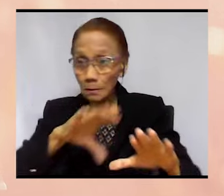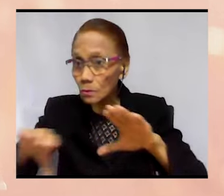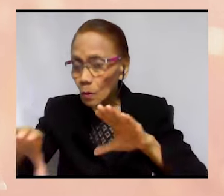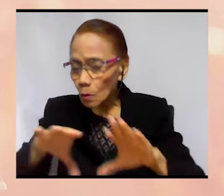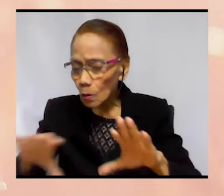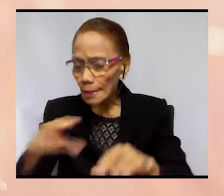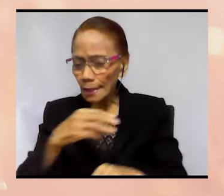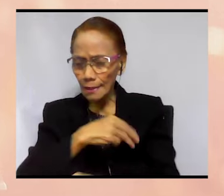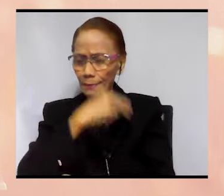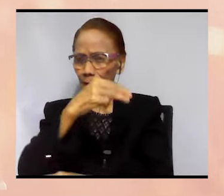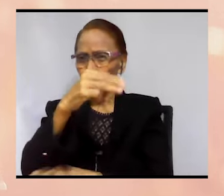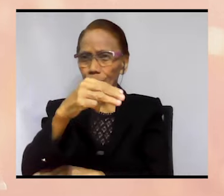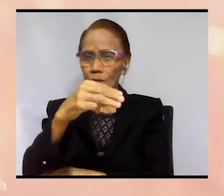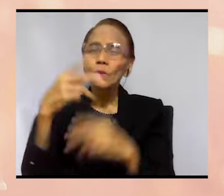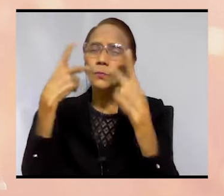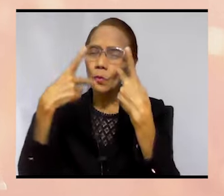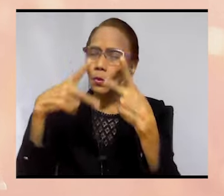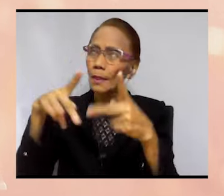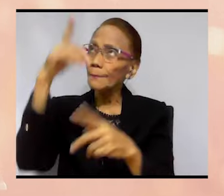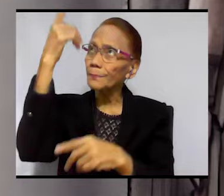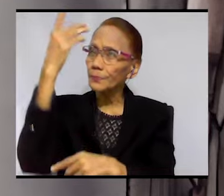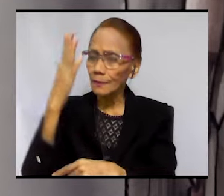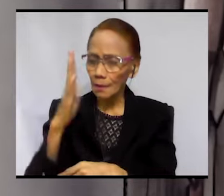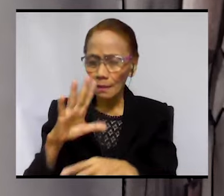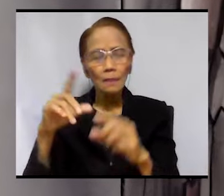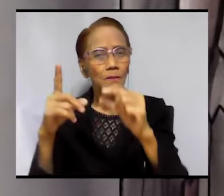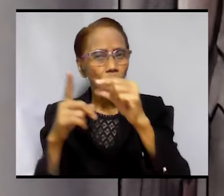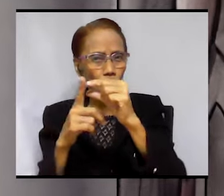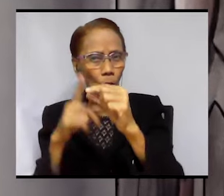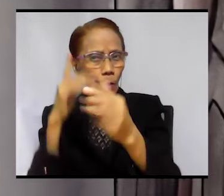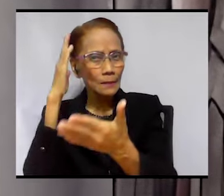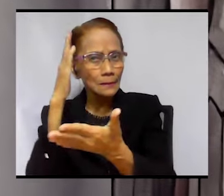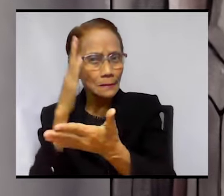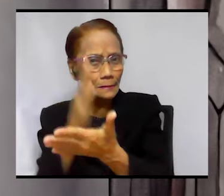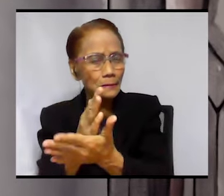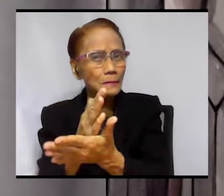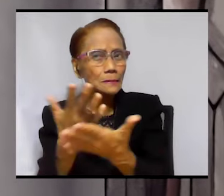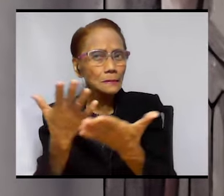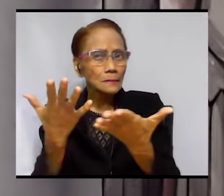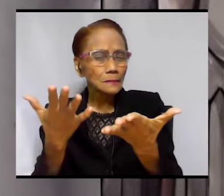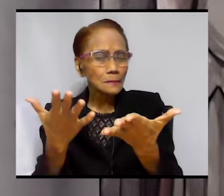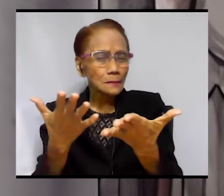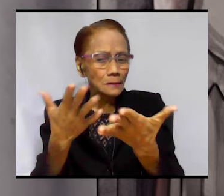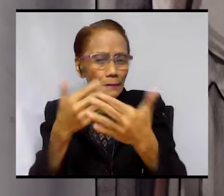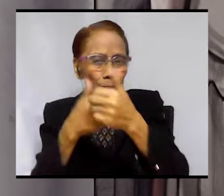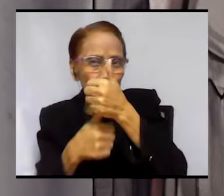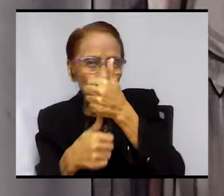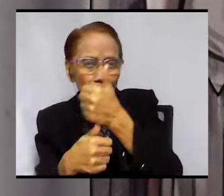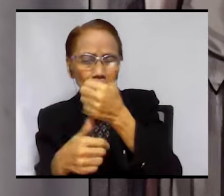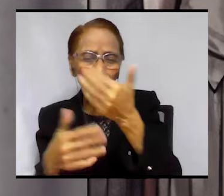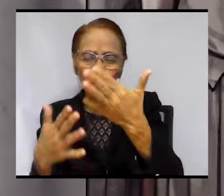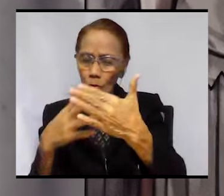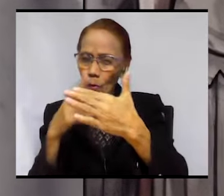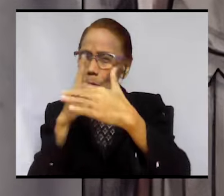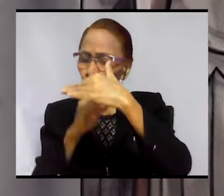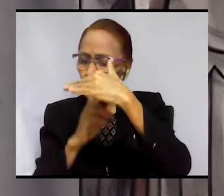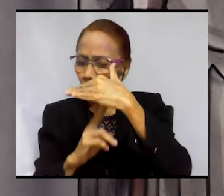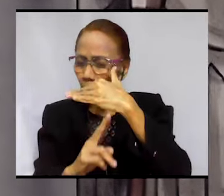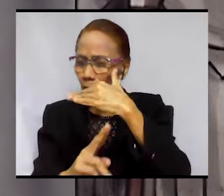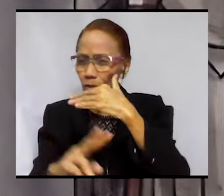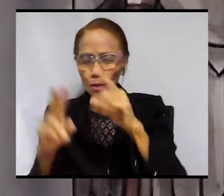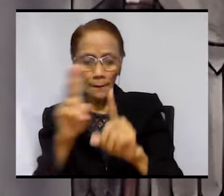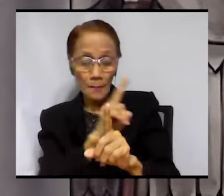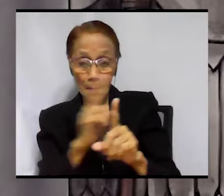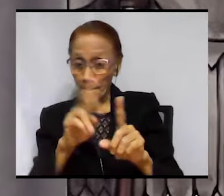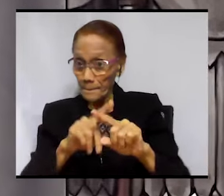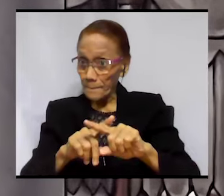his mission to proclaim God's word, is rebuked, is subjected to humiliation and to violence.